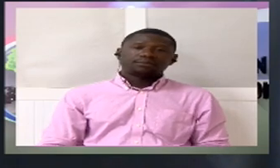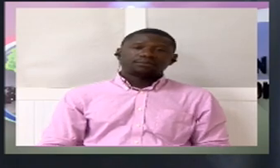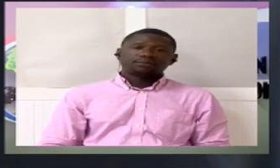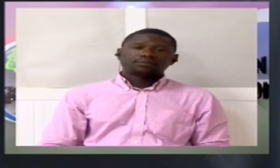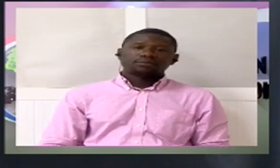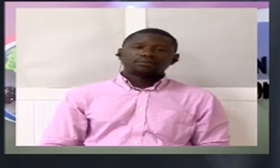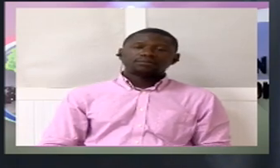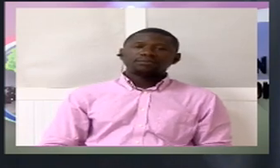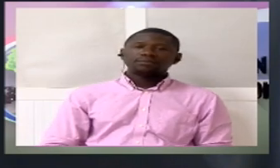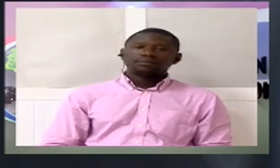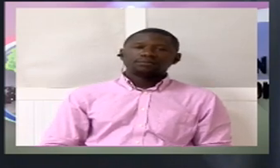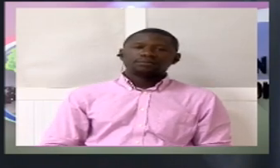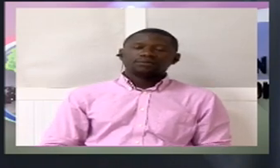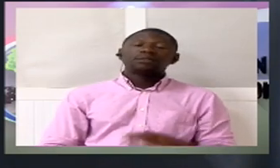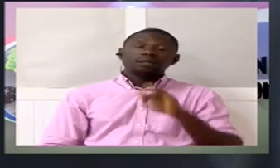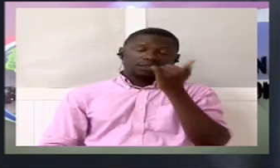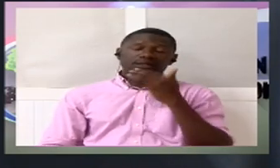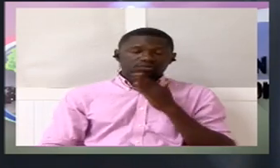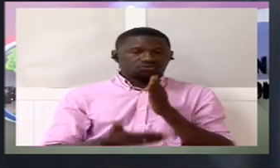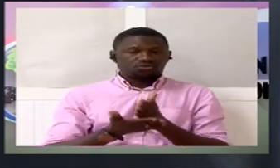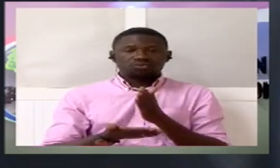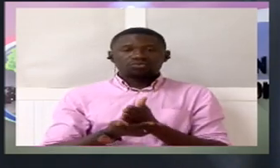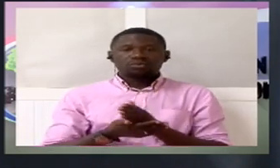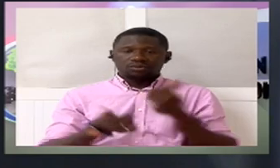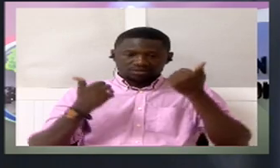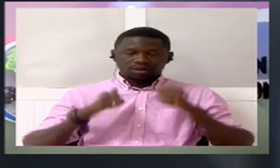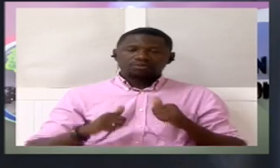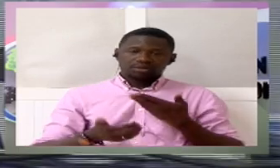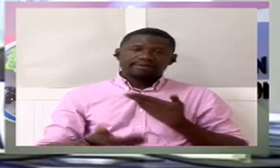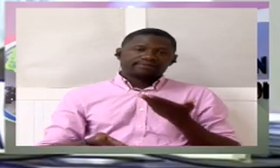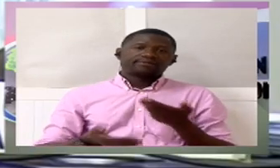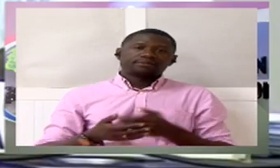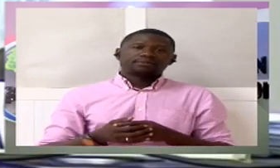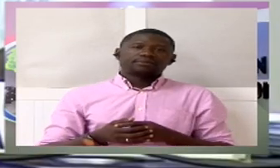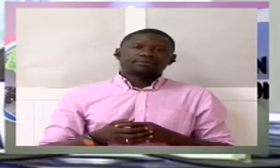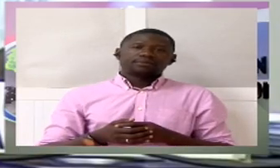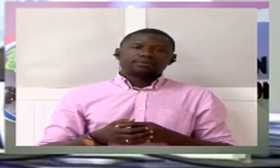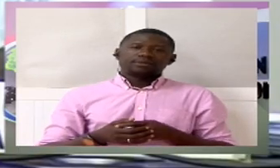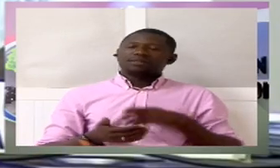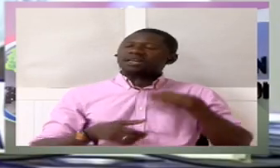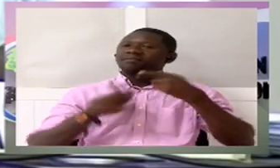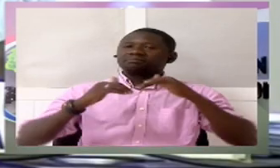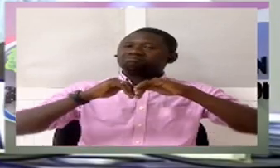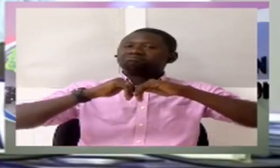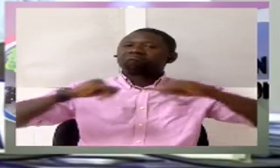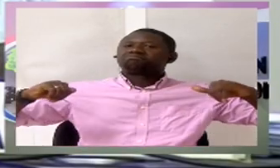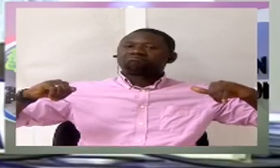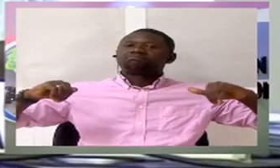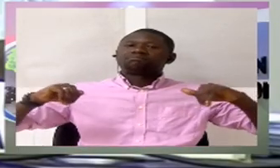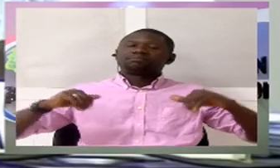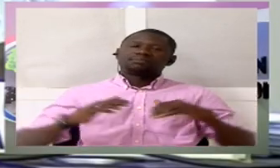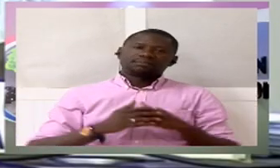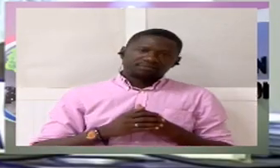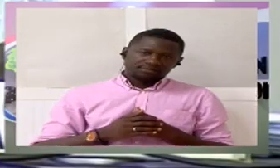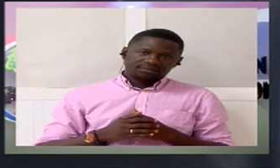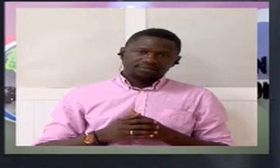Job tema. Yes, that's true. And there was a falling out, wasn't it? Wala nata kuya fango